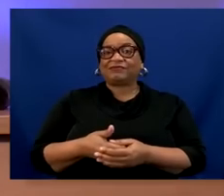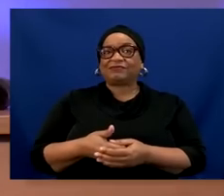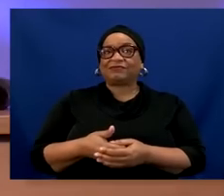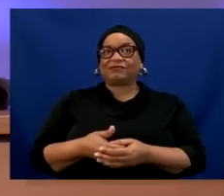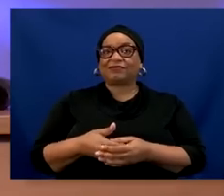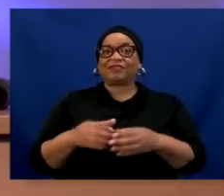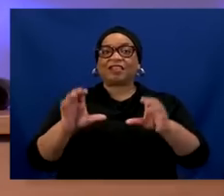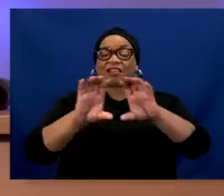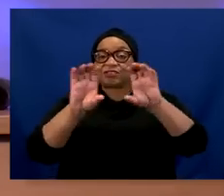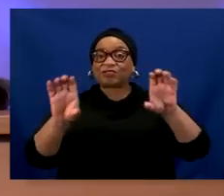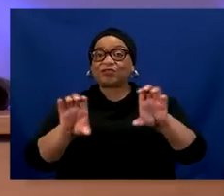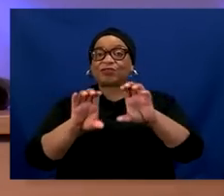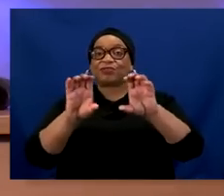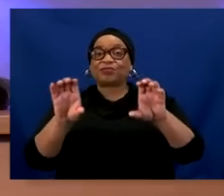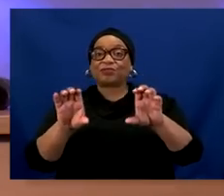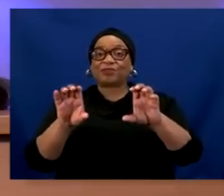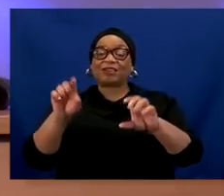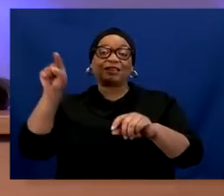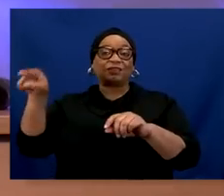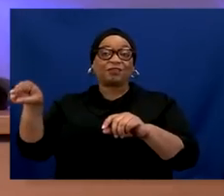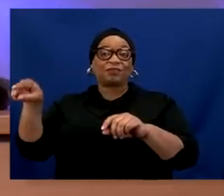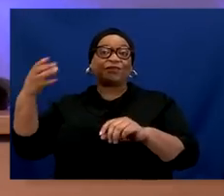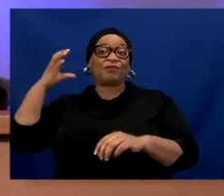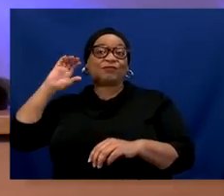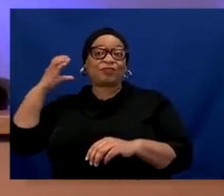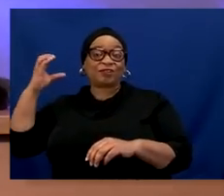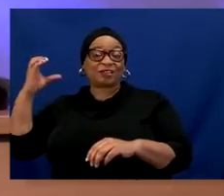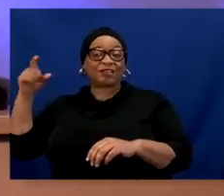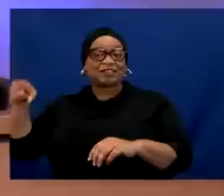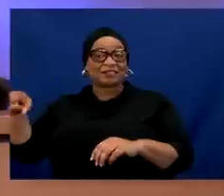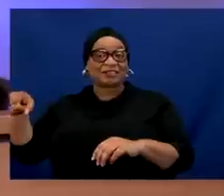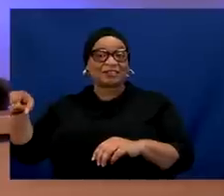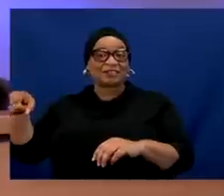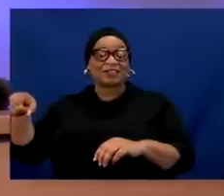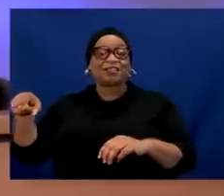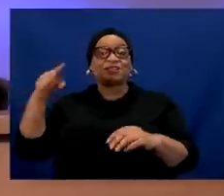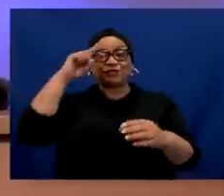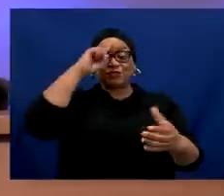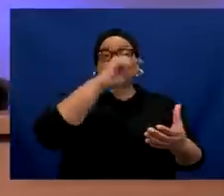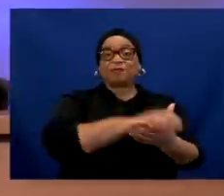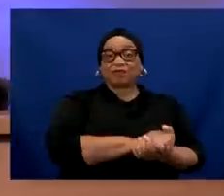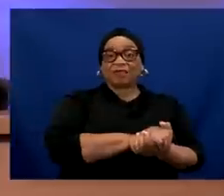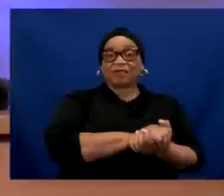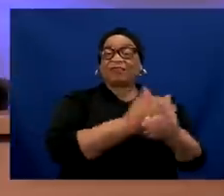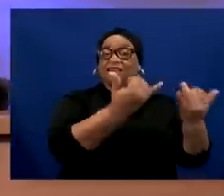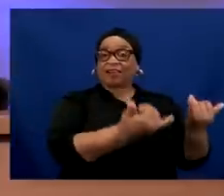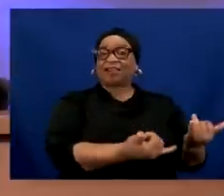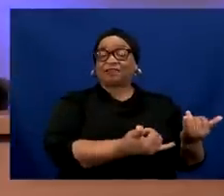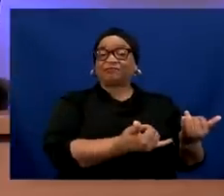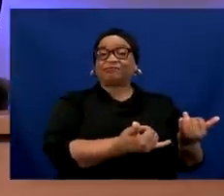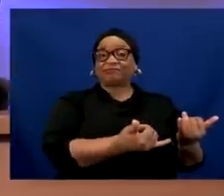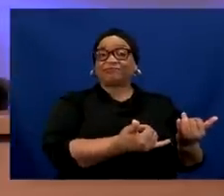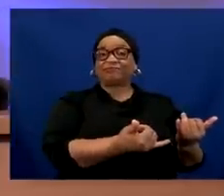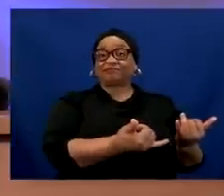He's doing it over there so you can believe it over here.